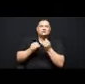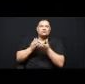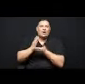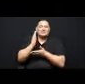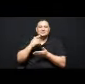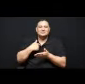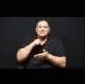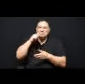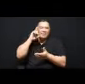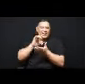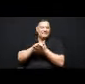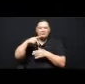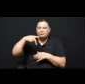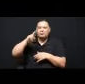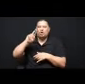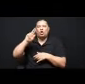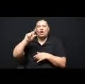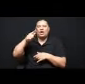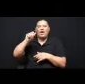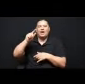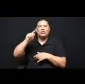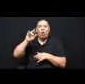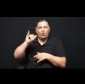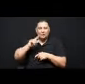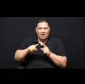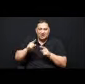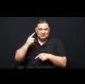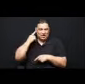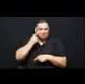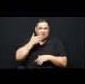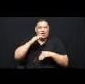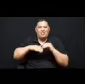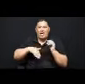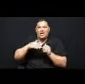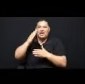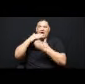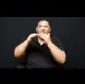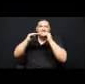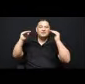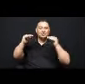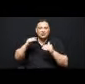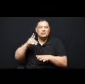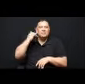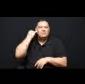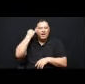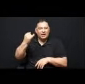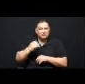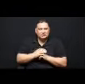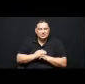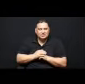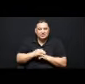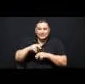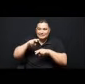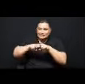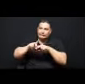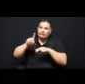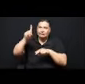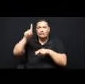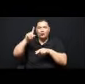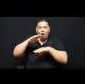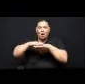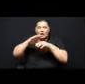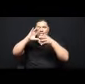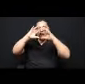it sounds preferable to heaven. Imagine! Sitting on a cloud for the rest of eternity,